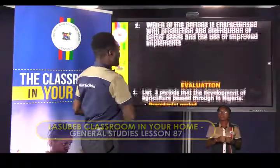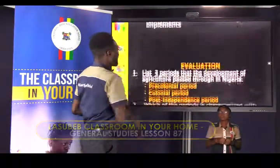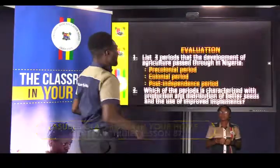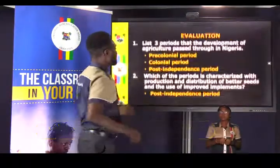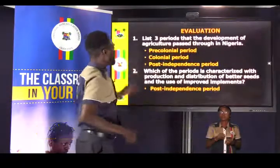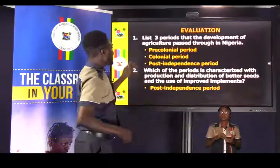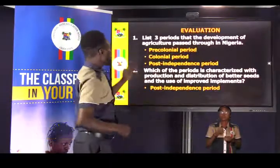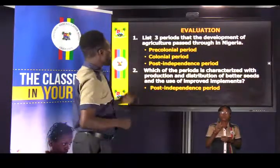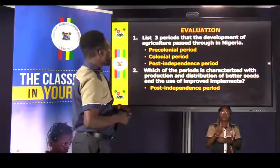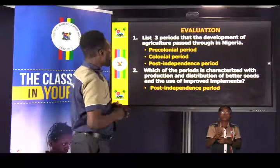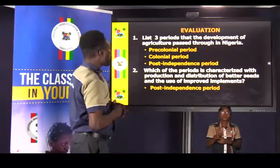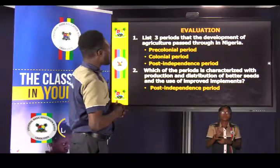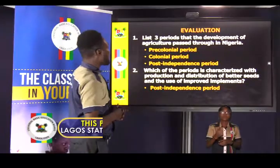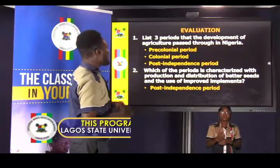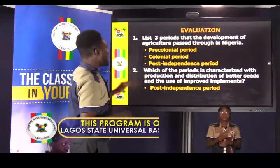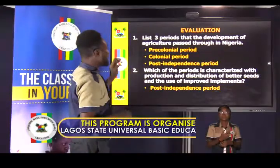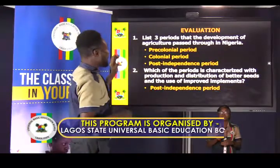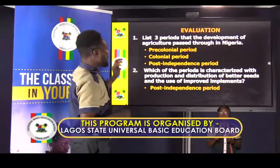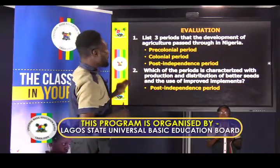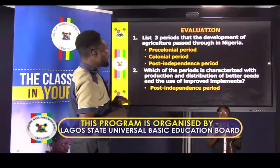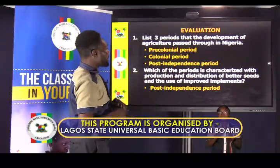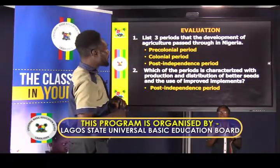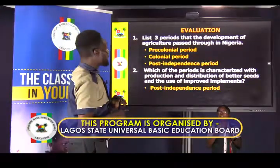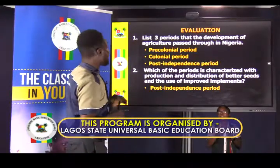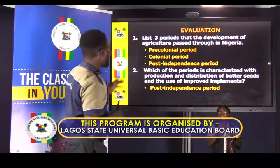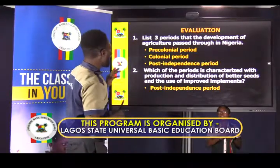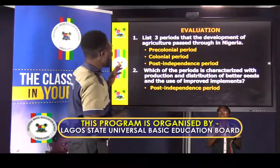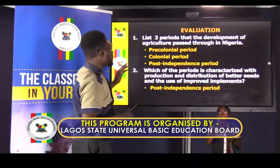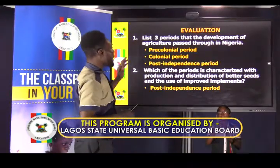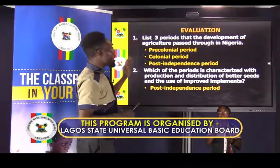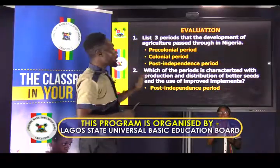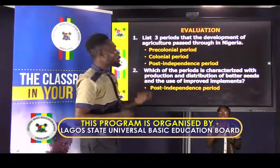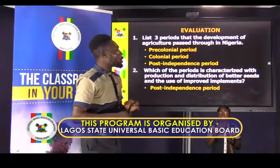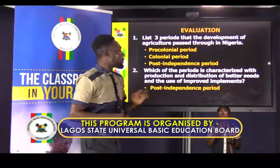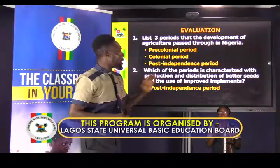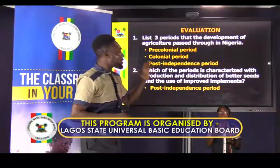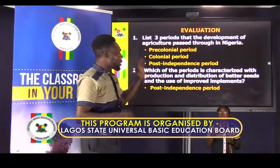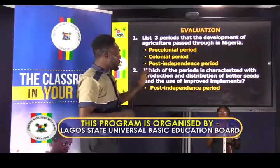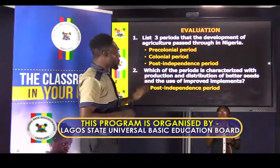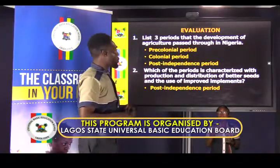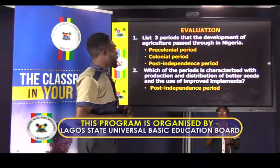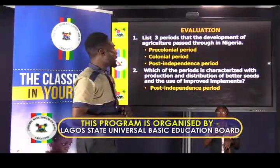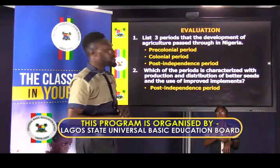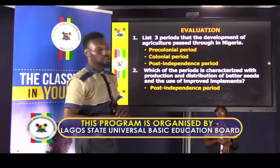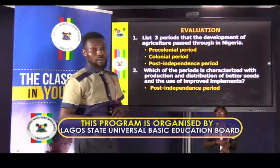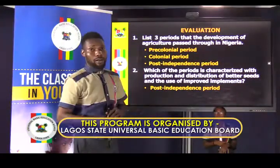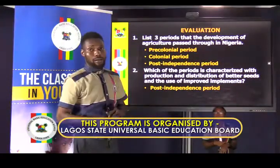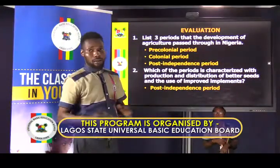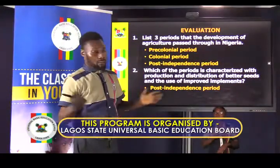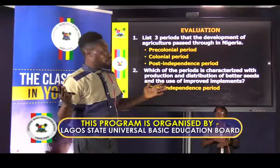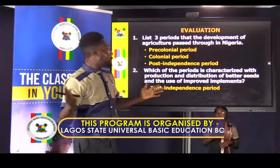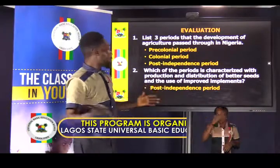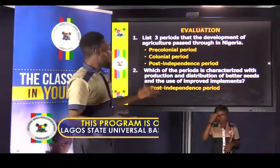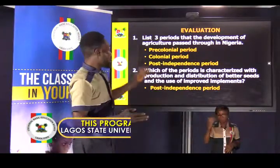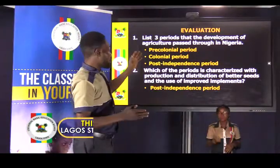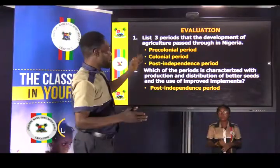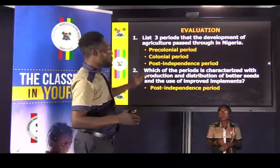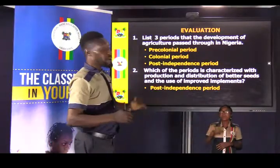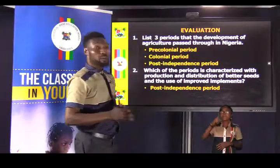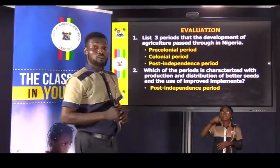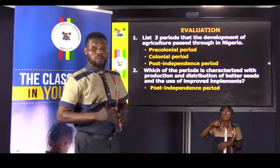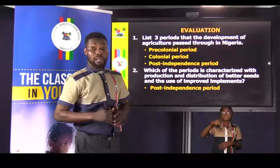together. Number 1, list 3 periods that development of agriculture passed through in Nigeria. Don't